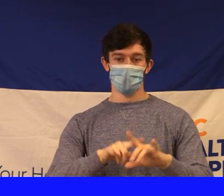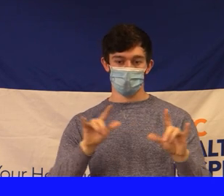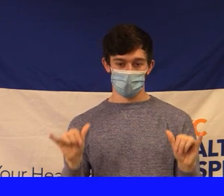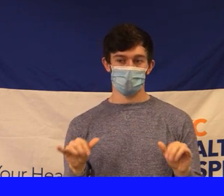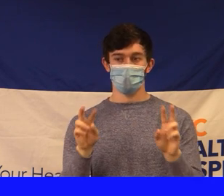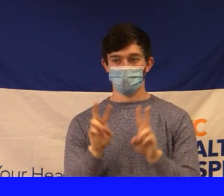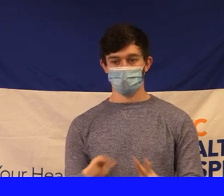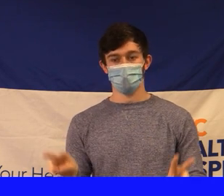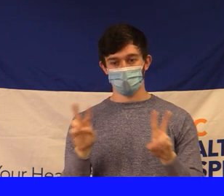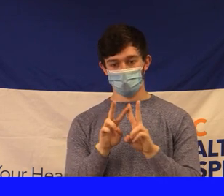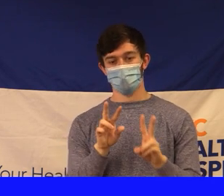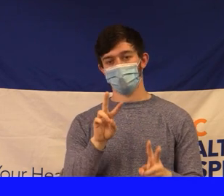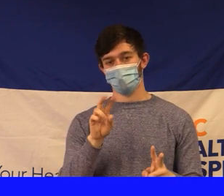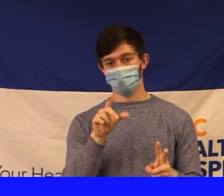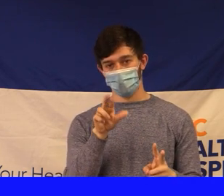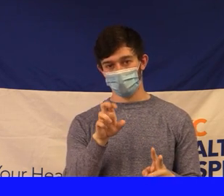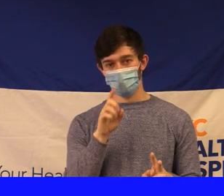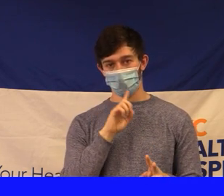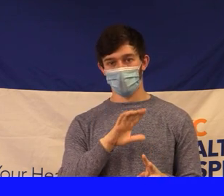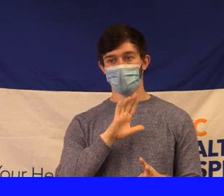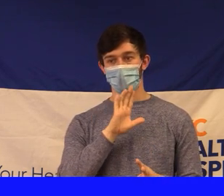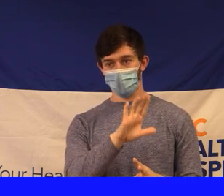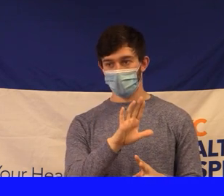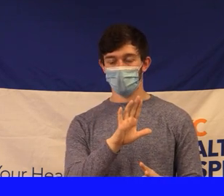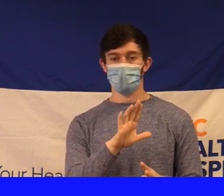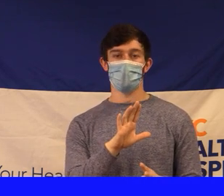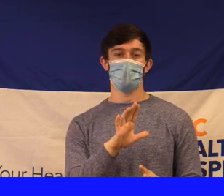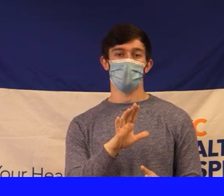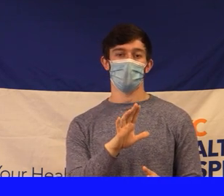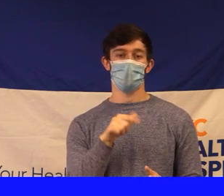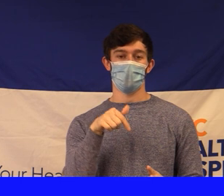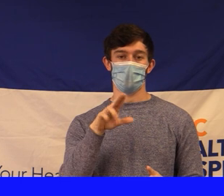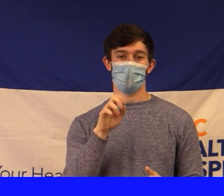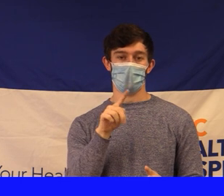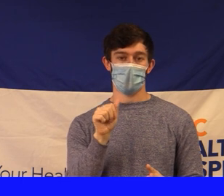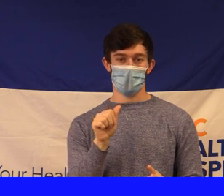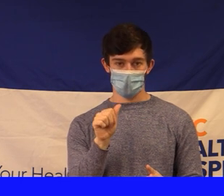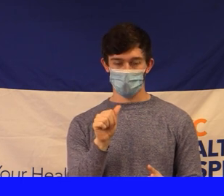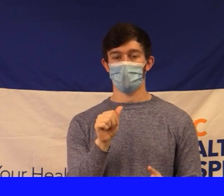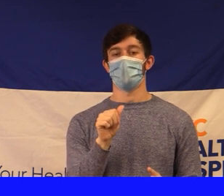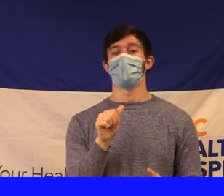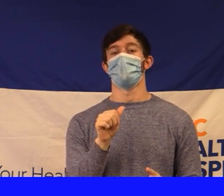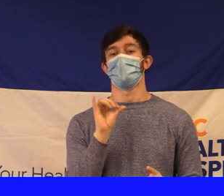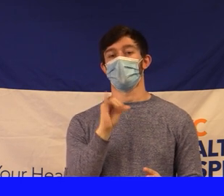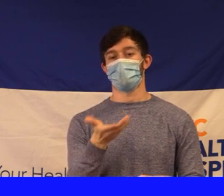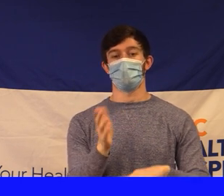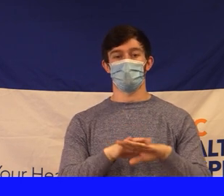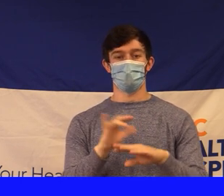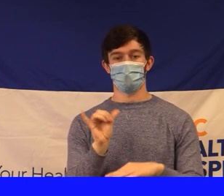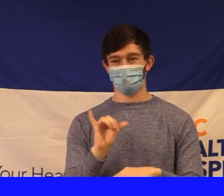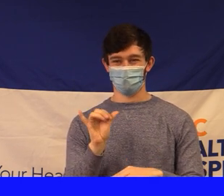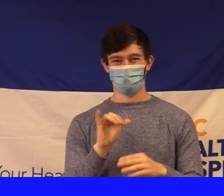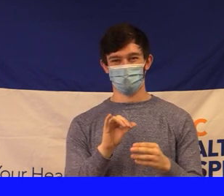of their contract has increased significant. And that leads me to the MWBE